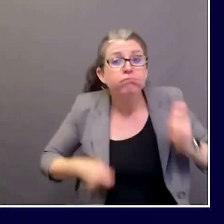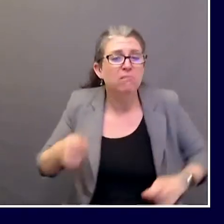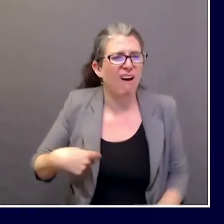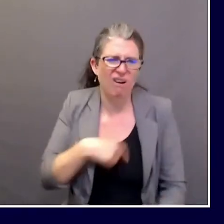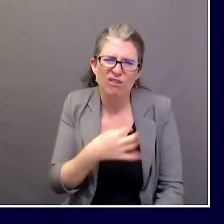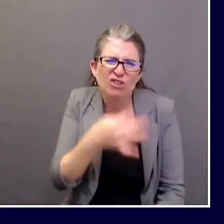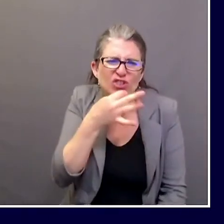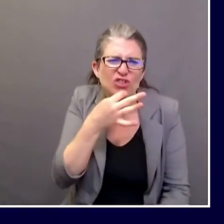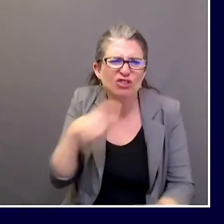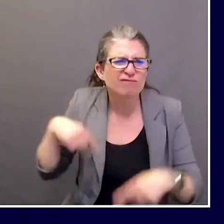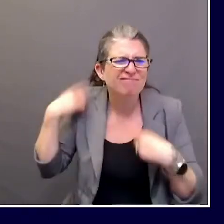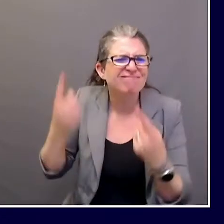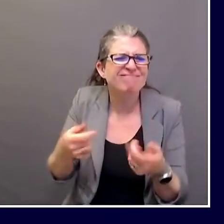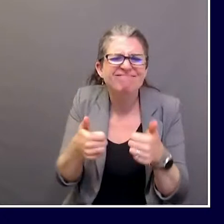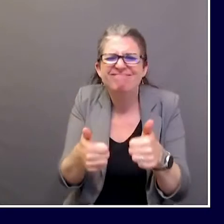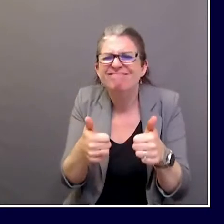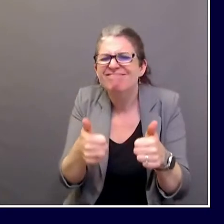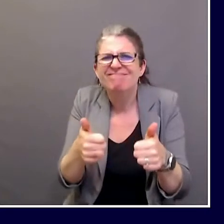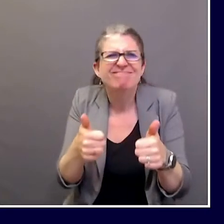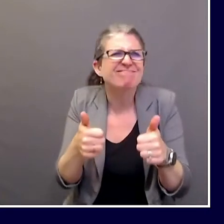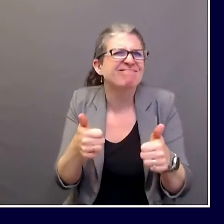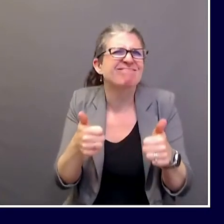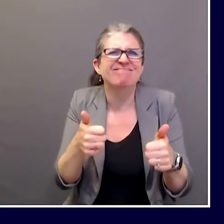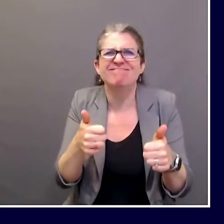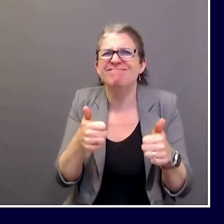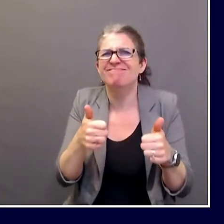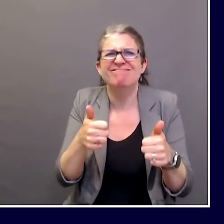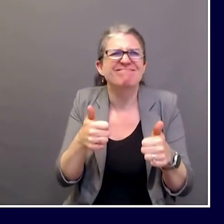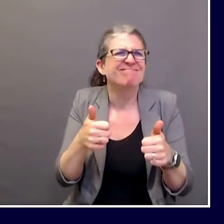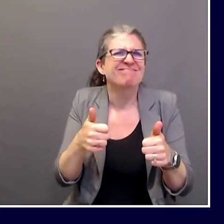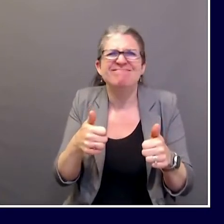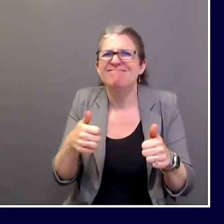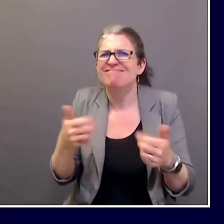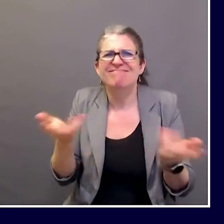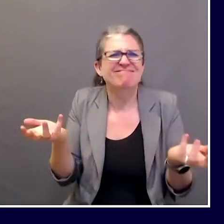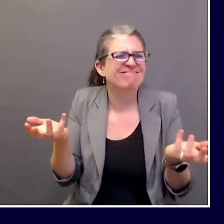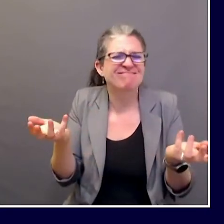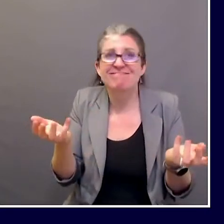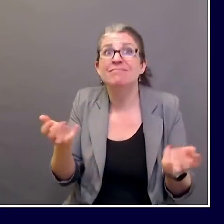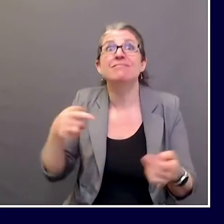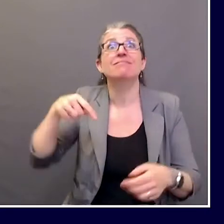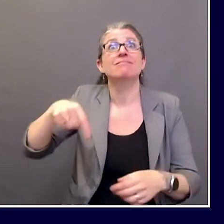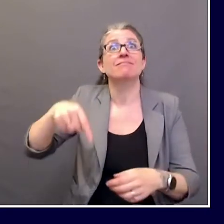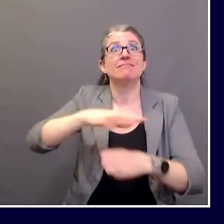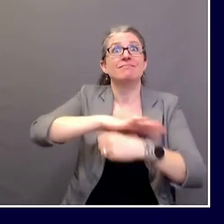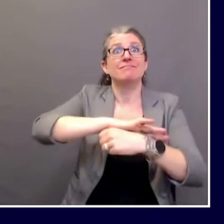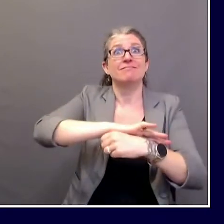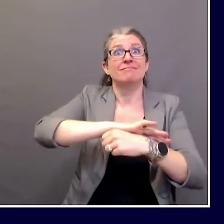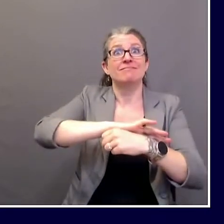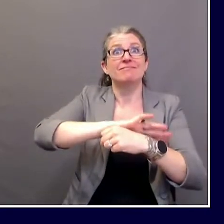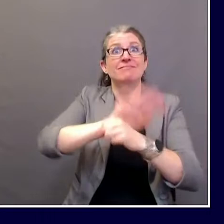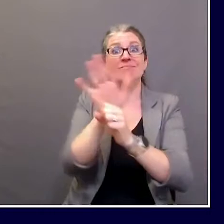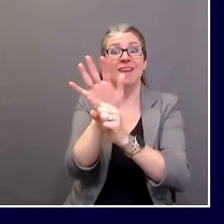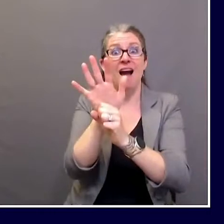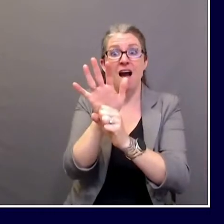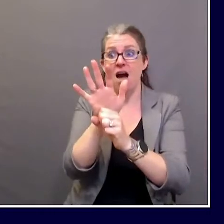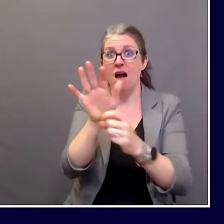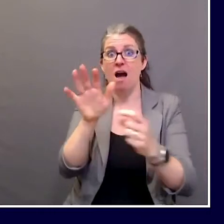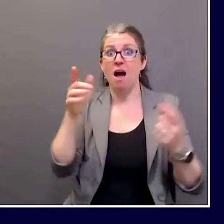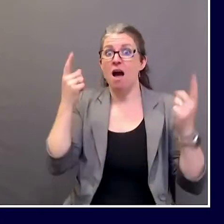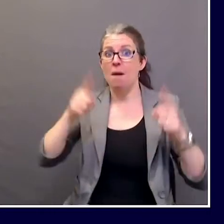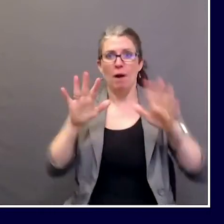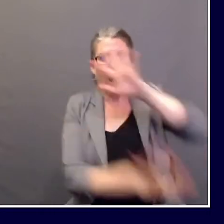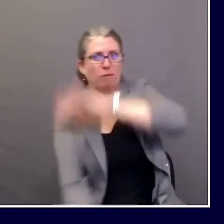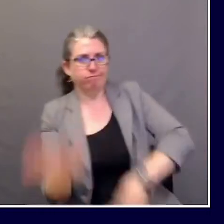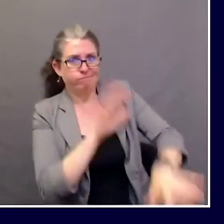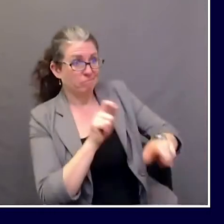is pivot. So we pivot today, especially with regard to our mobile vaccination clinic. Yesterday, our mobile vaccination